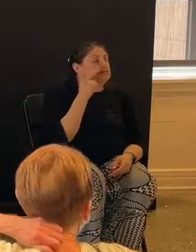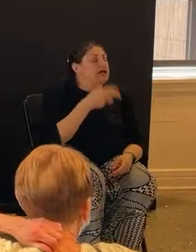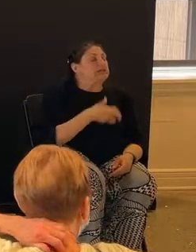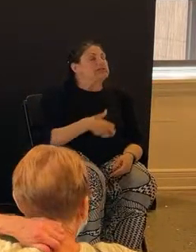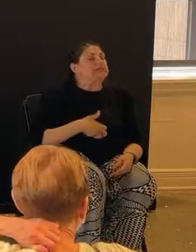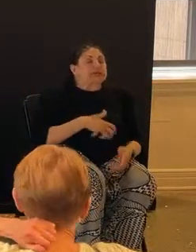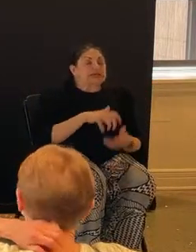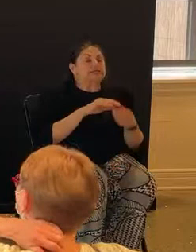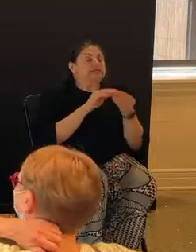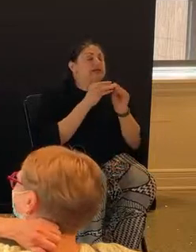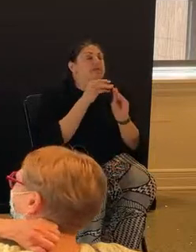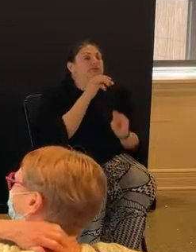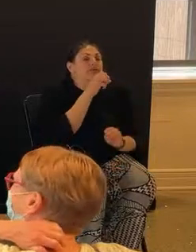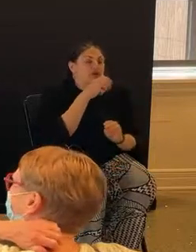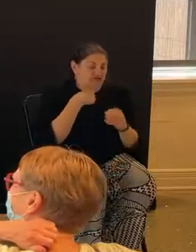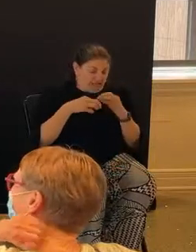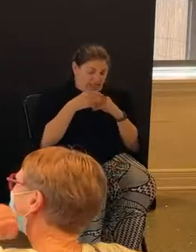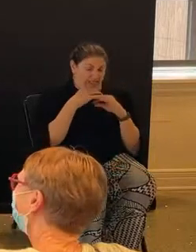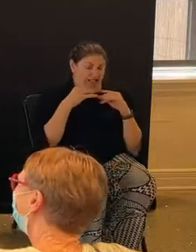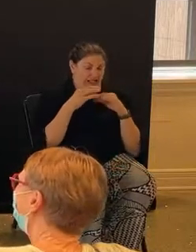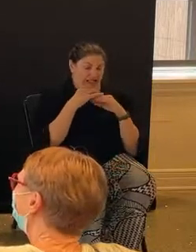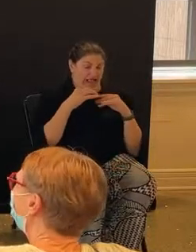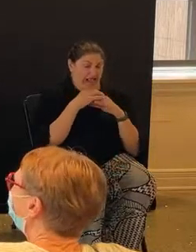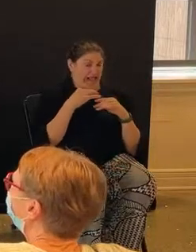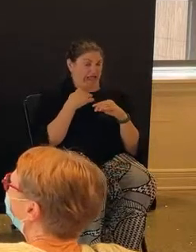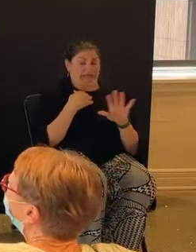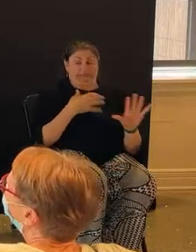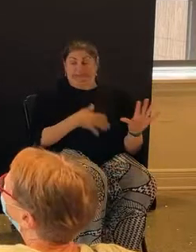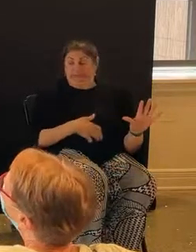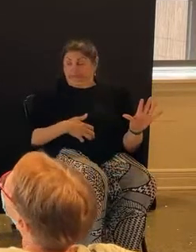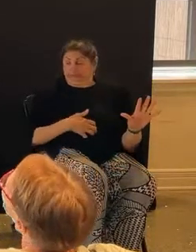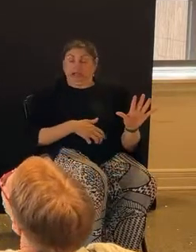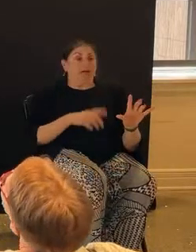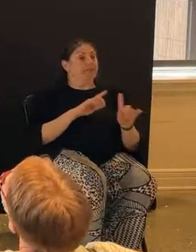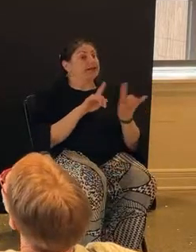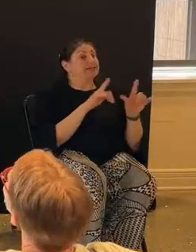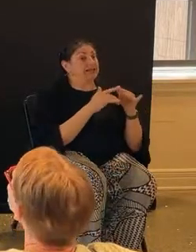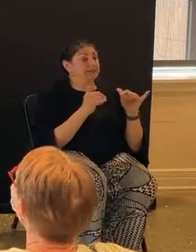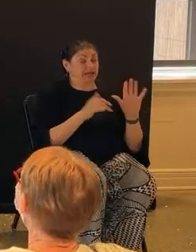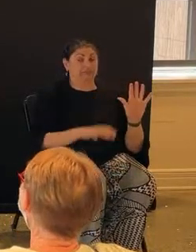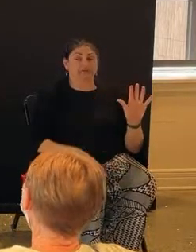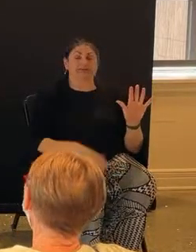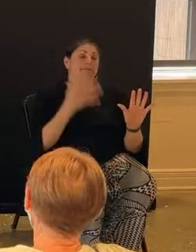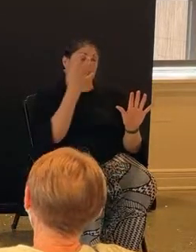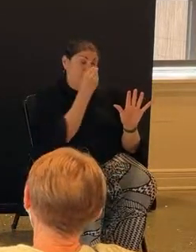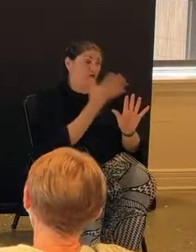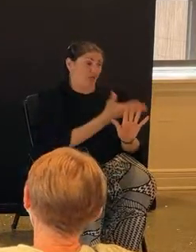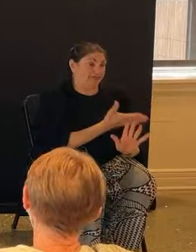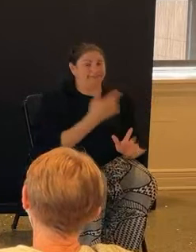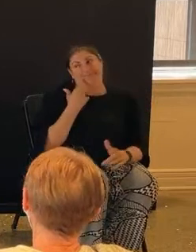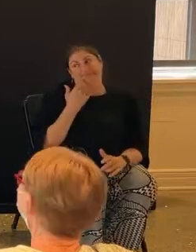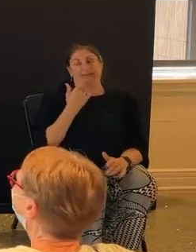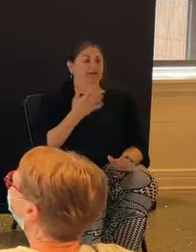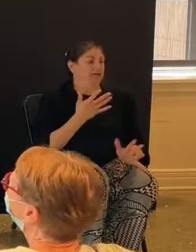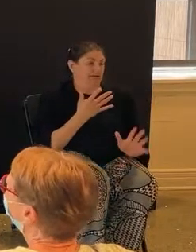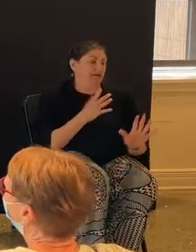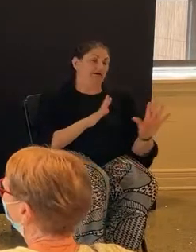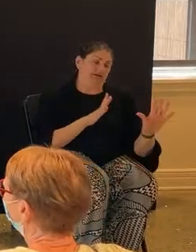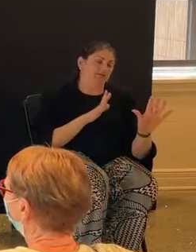toadlets crawling around your feet. And it's really, I mean, it's nauseating, but it's also beautiful. But it's mostly